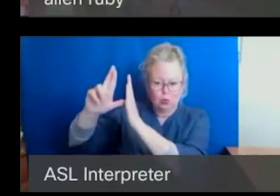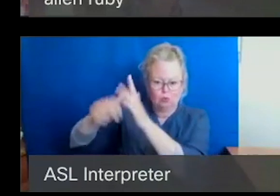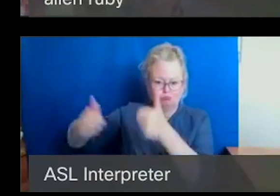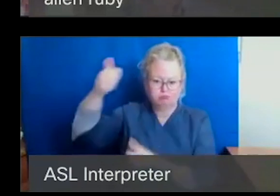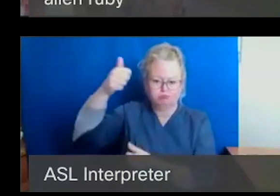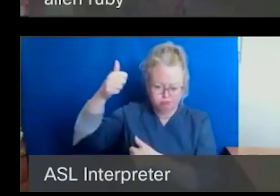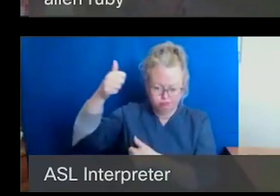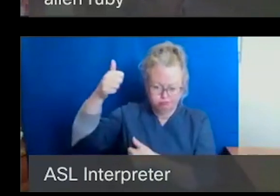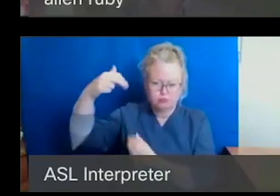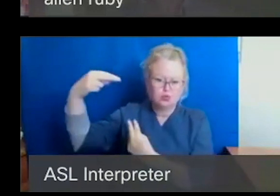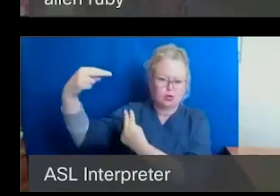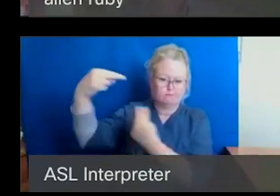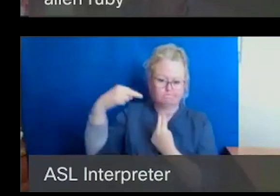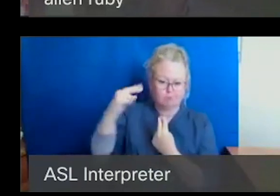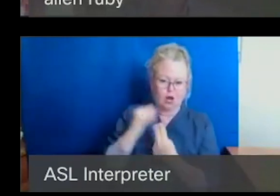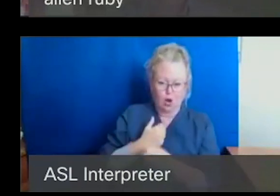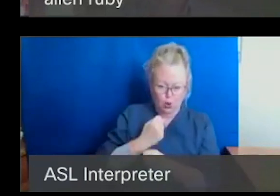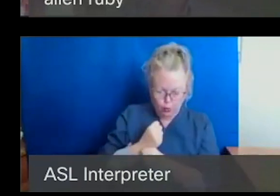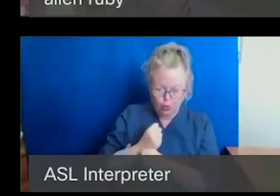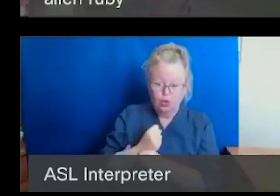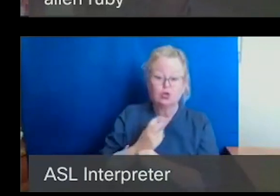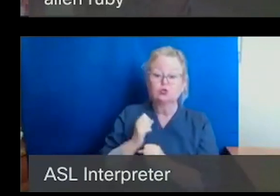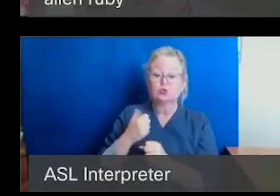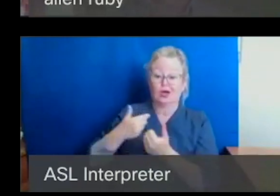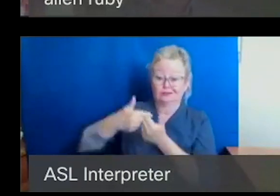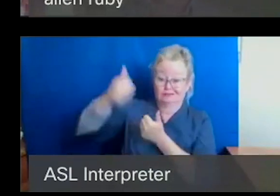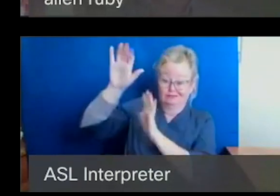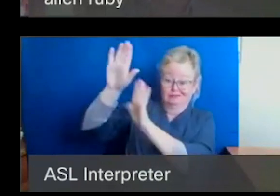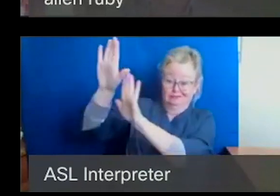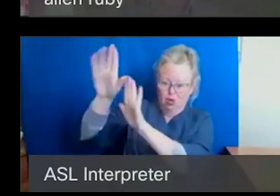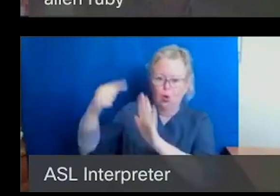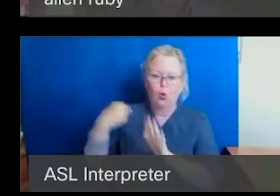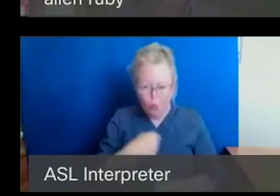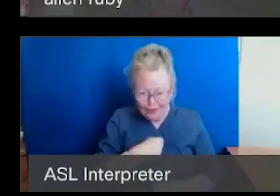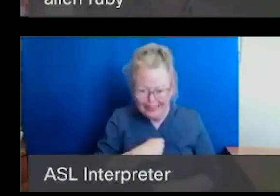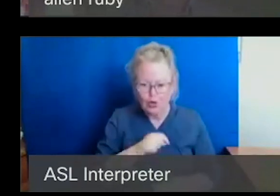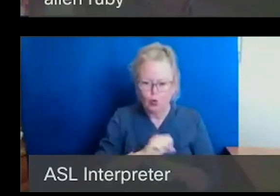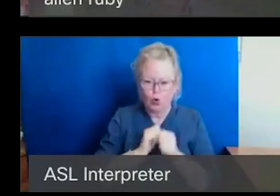with applicants. And I will stress that throughout this